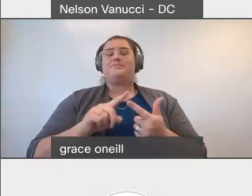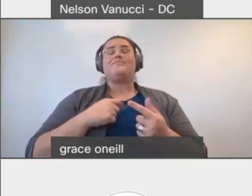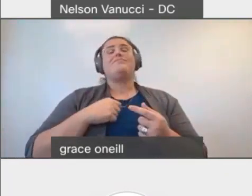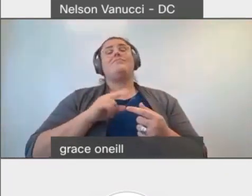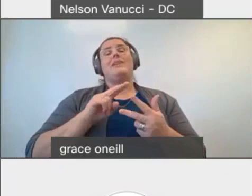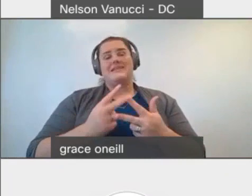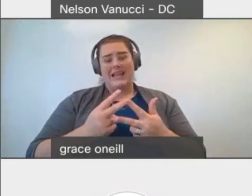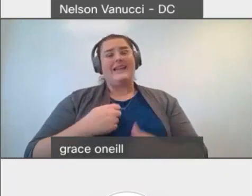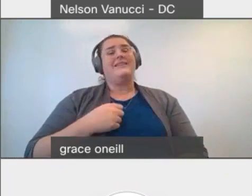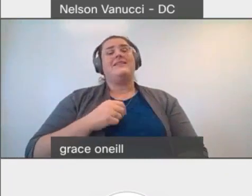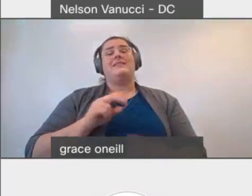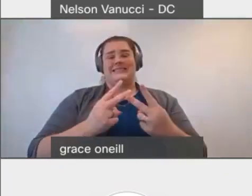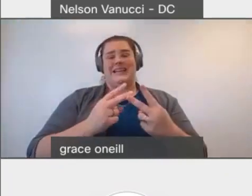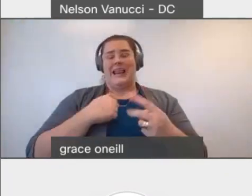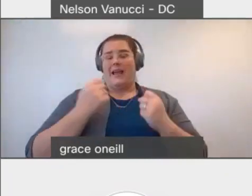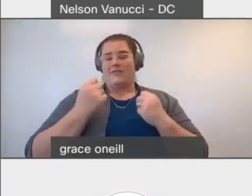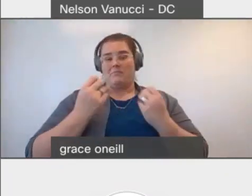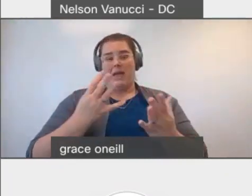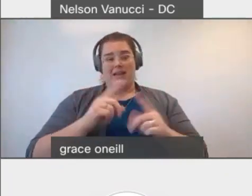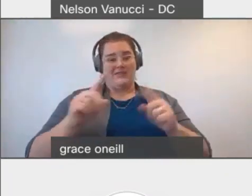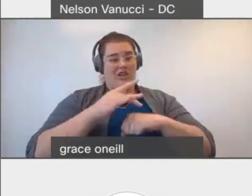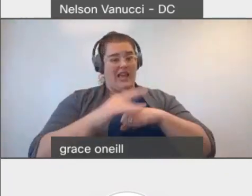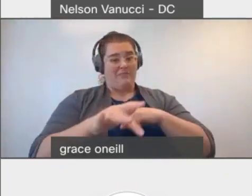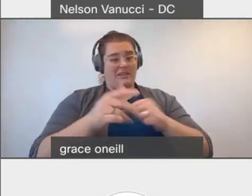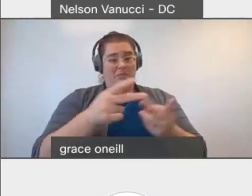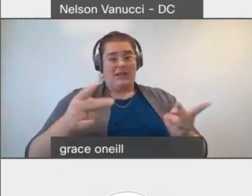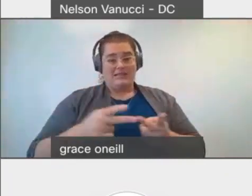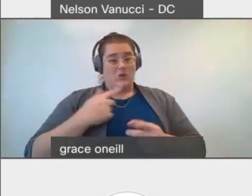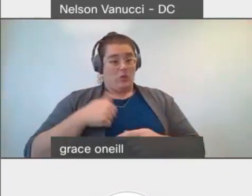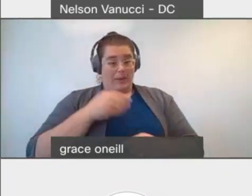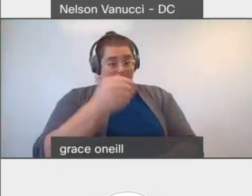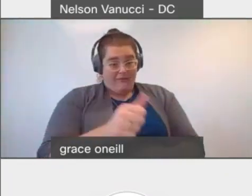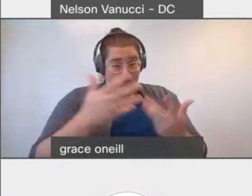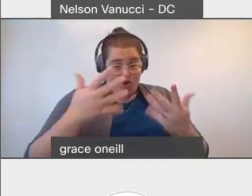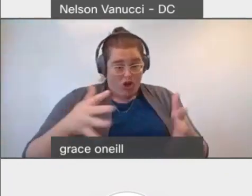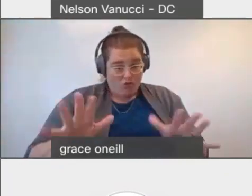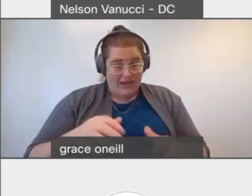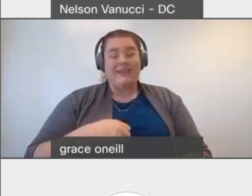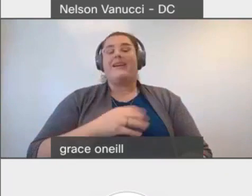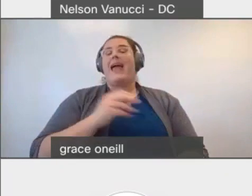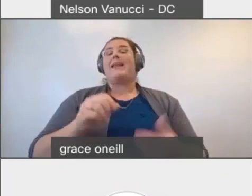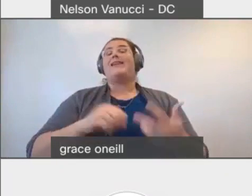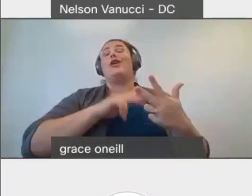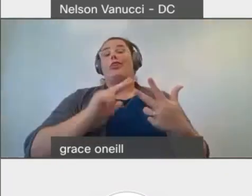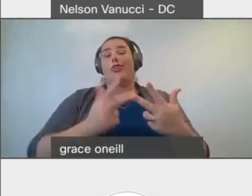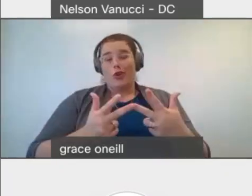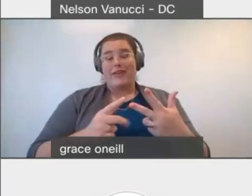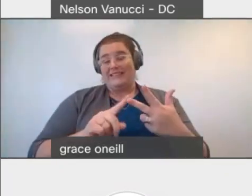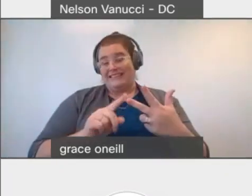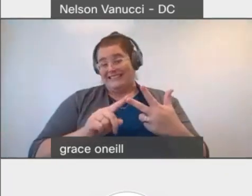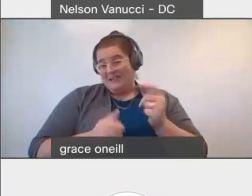of empty locations we pay for. And thirdly, and most importantly,